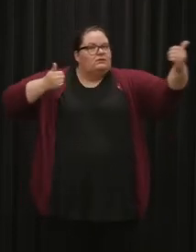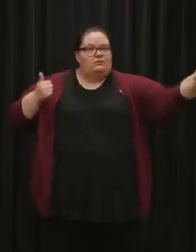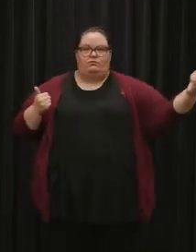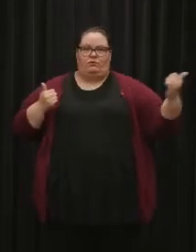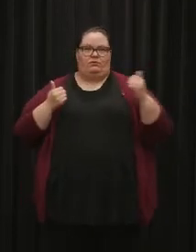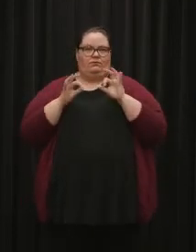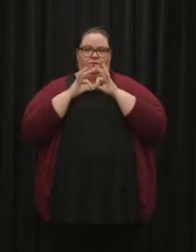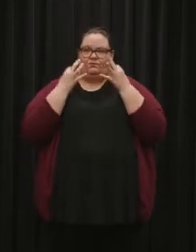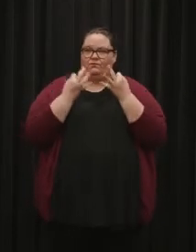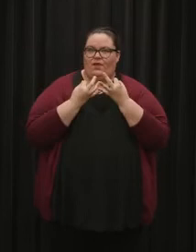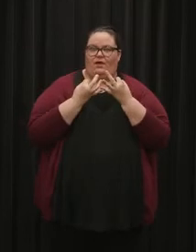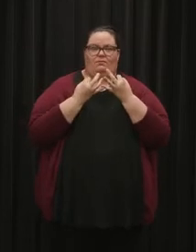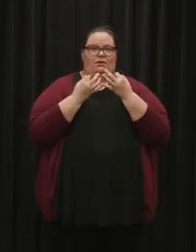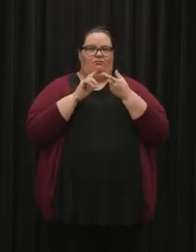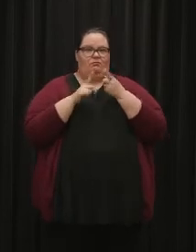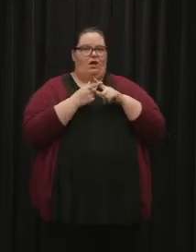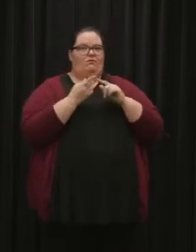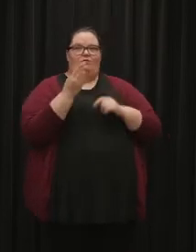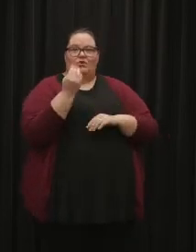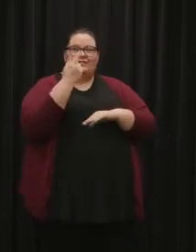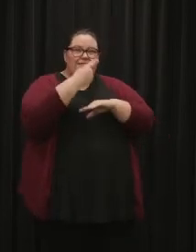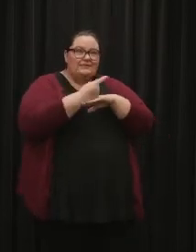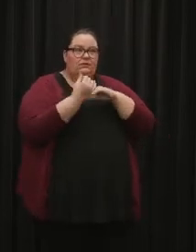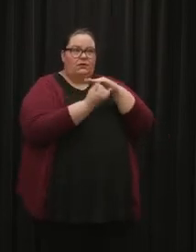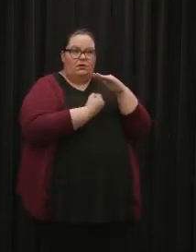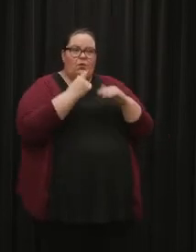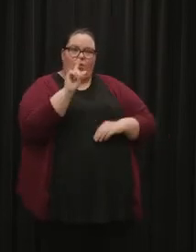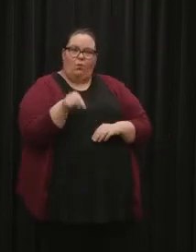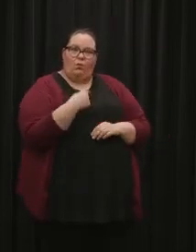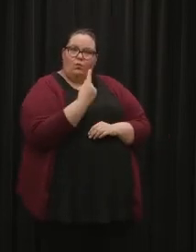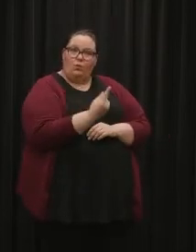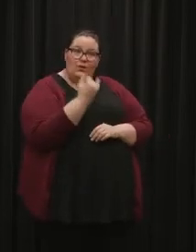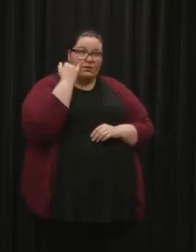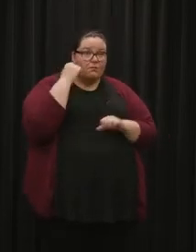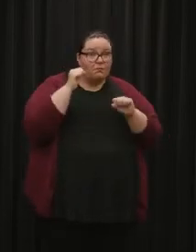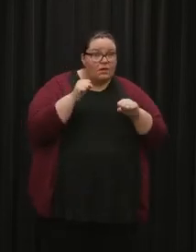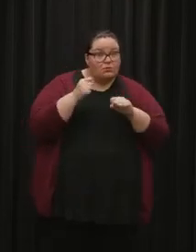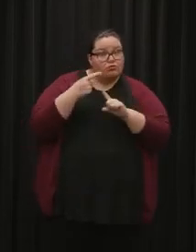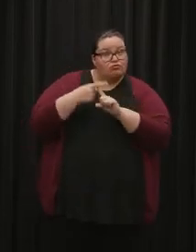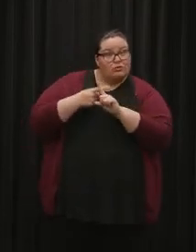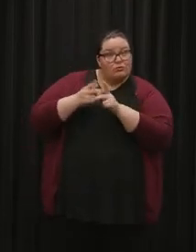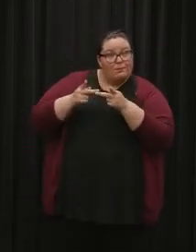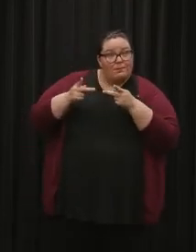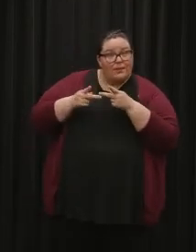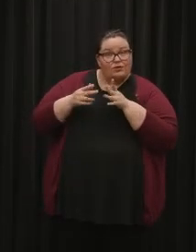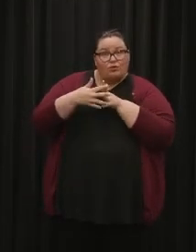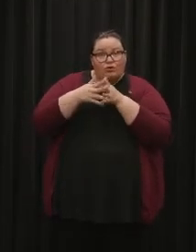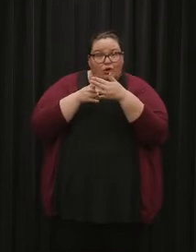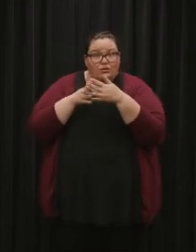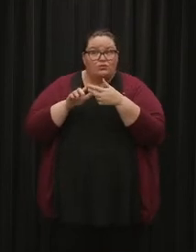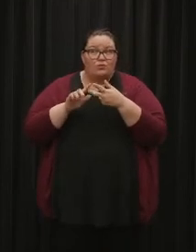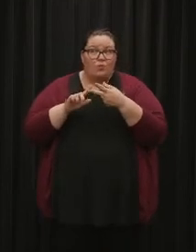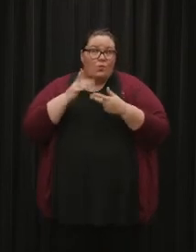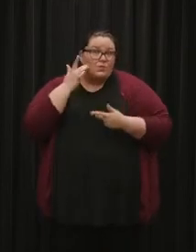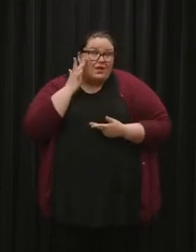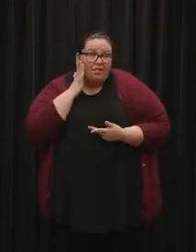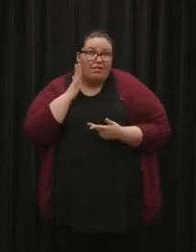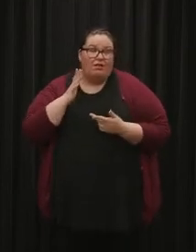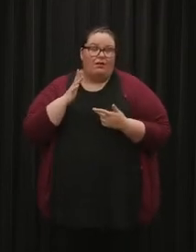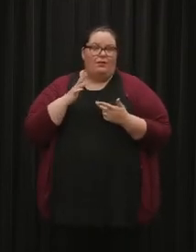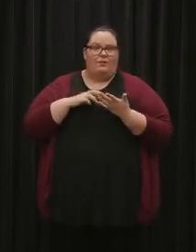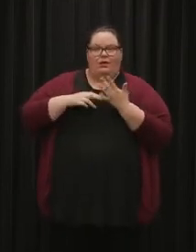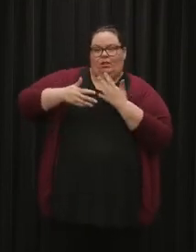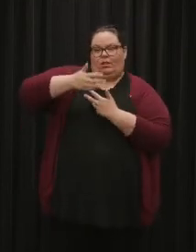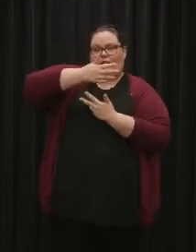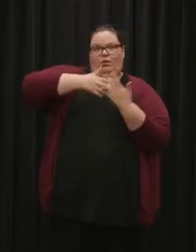yourself from your loved ones for 14 days. If you can, stay in a rental property or a cottage or a hotel so that you do not